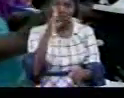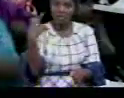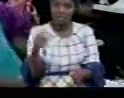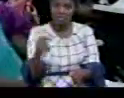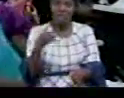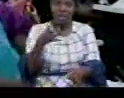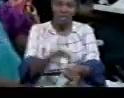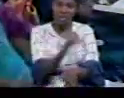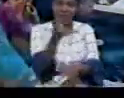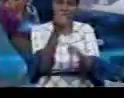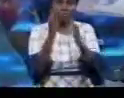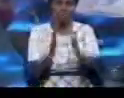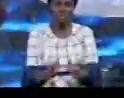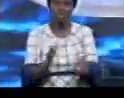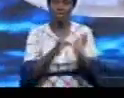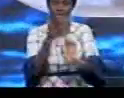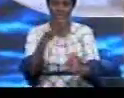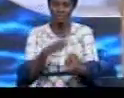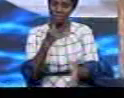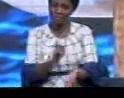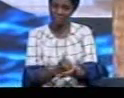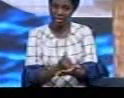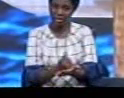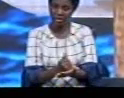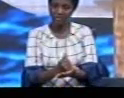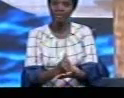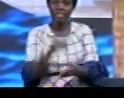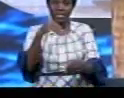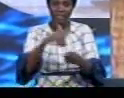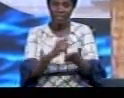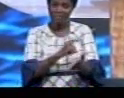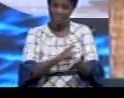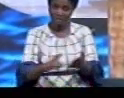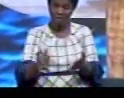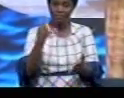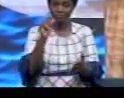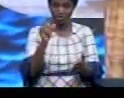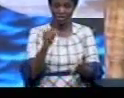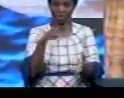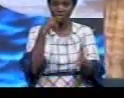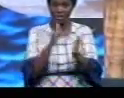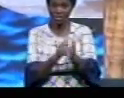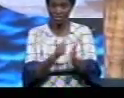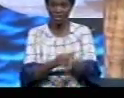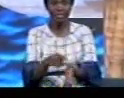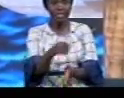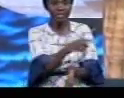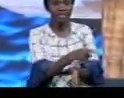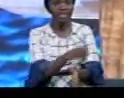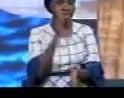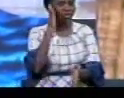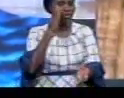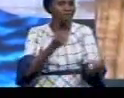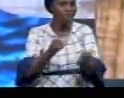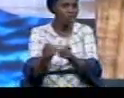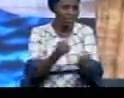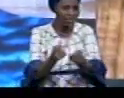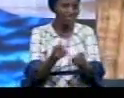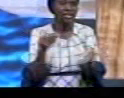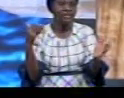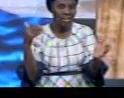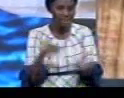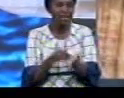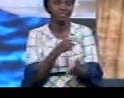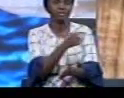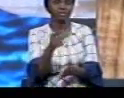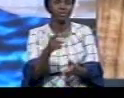Look at that. In verse 20, it says, they shall fight against thee, but they shall